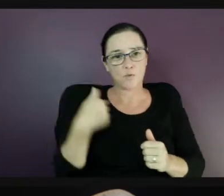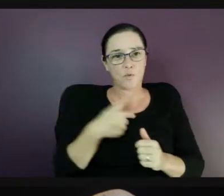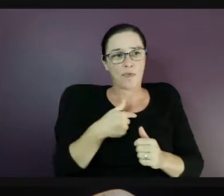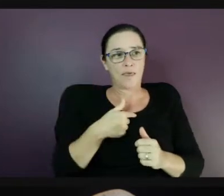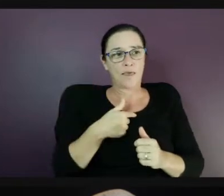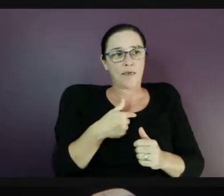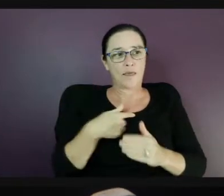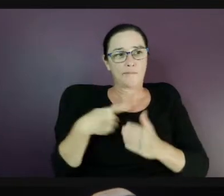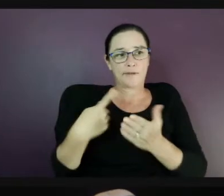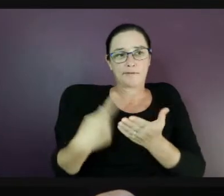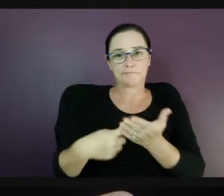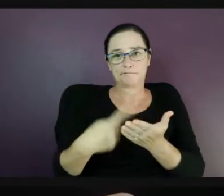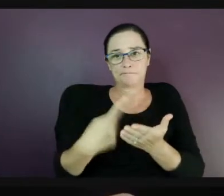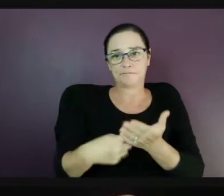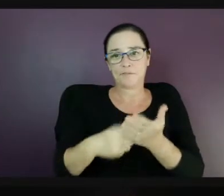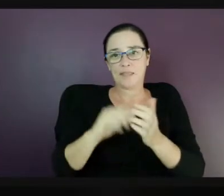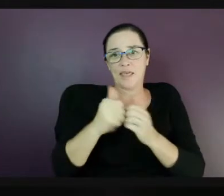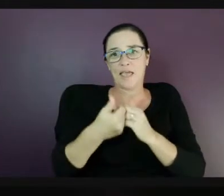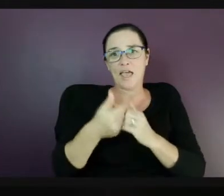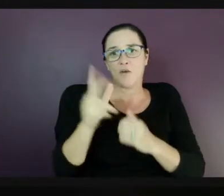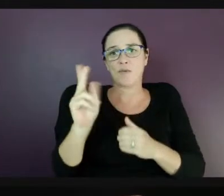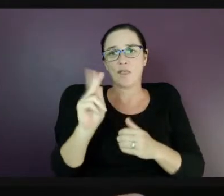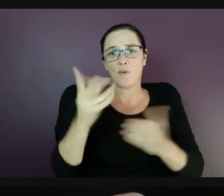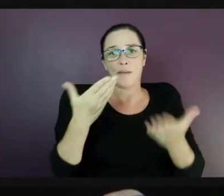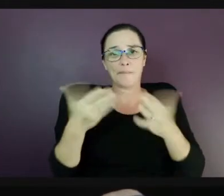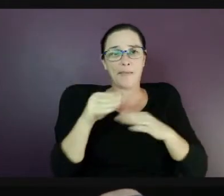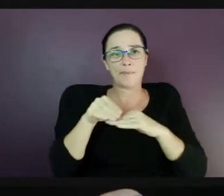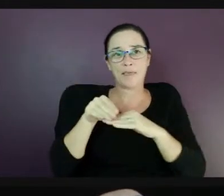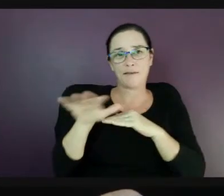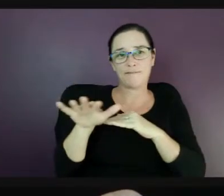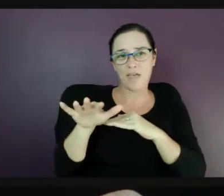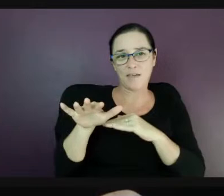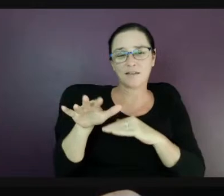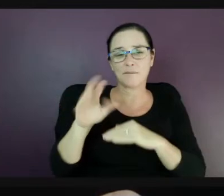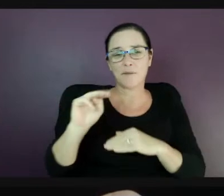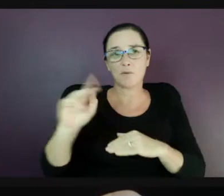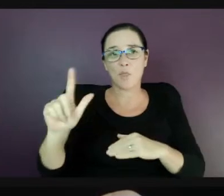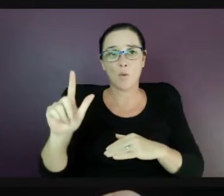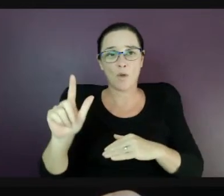talking a little bit about how Kilauea may affect it. The